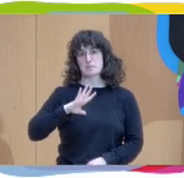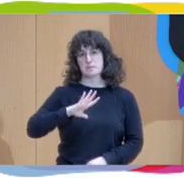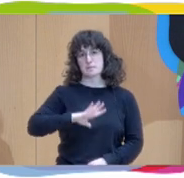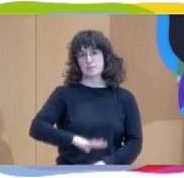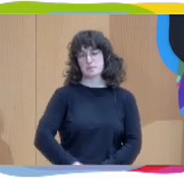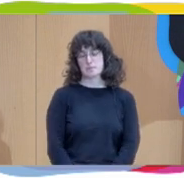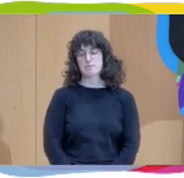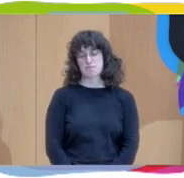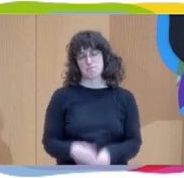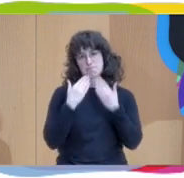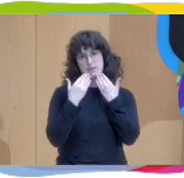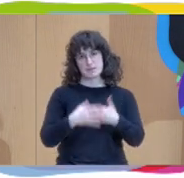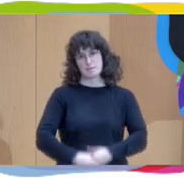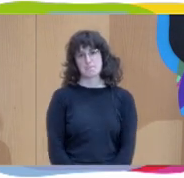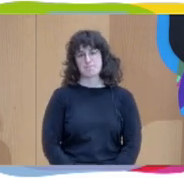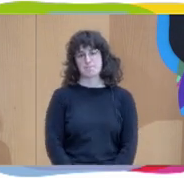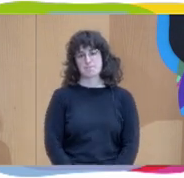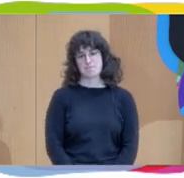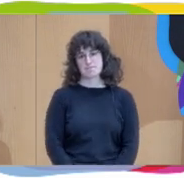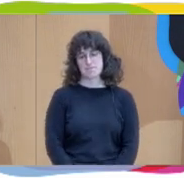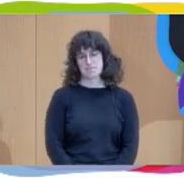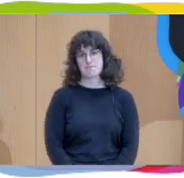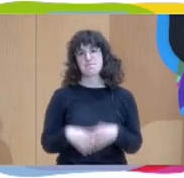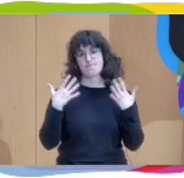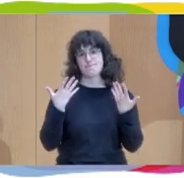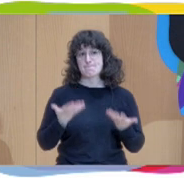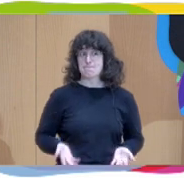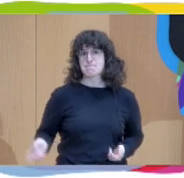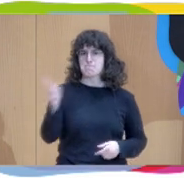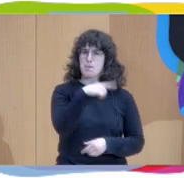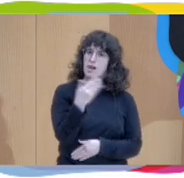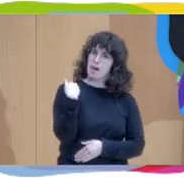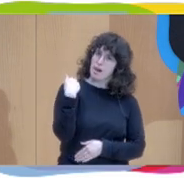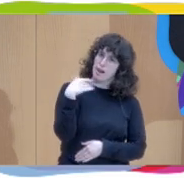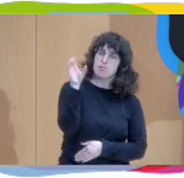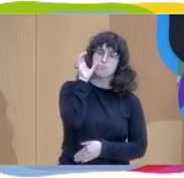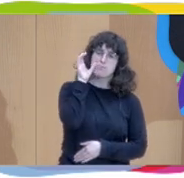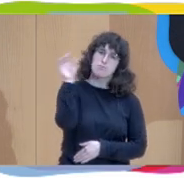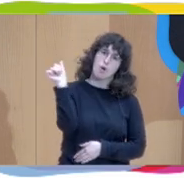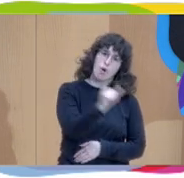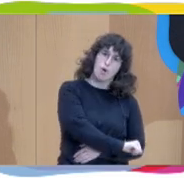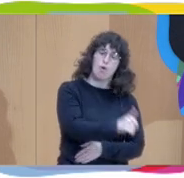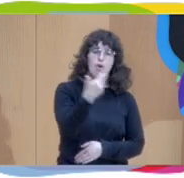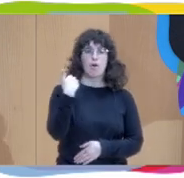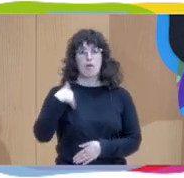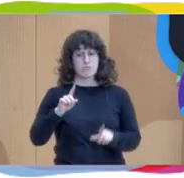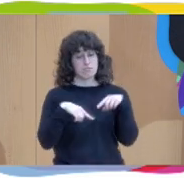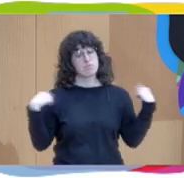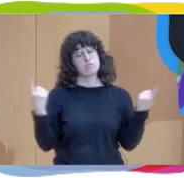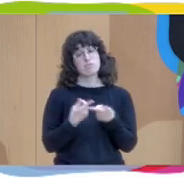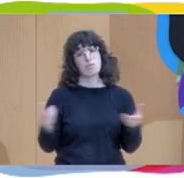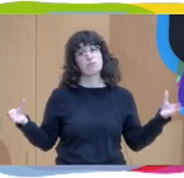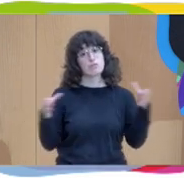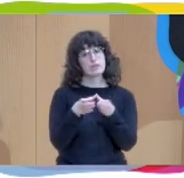Thank you. So, as you have heard, we are the evaluation team and we come from the